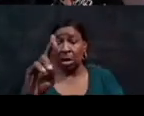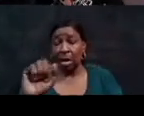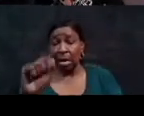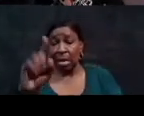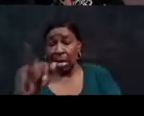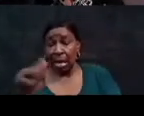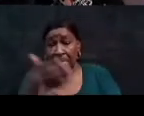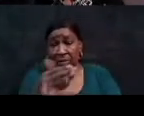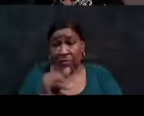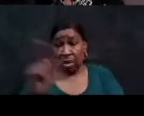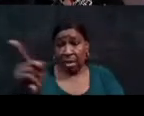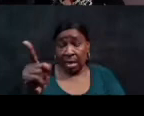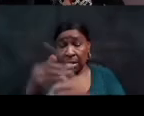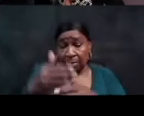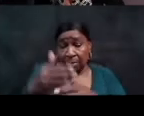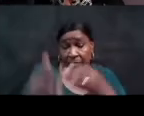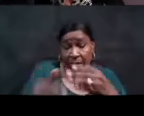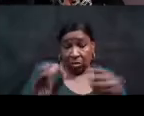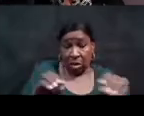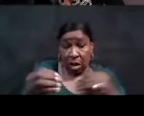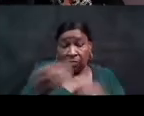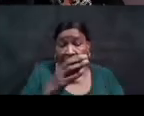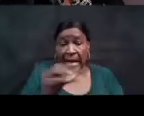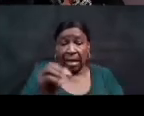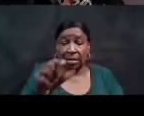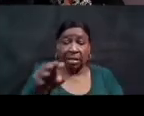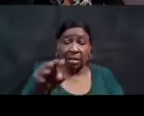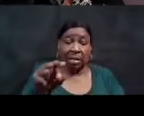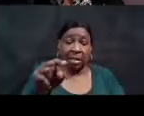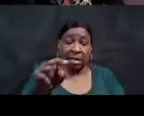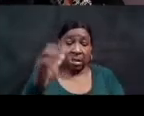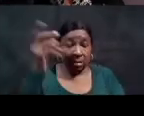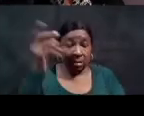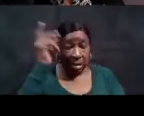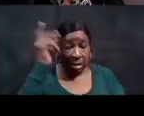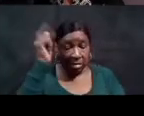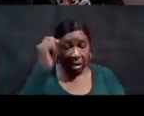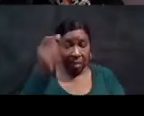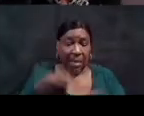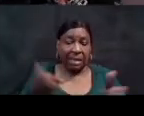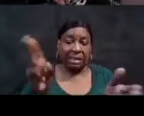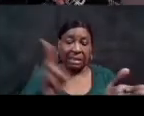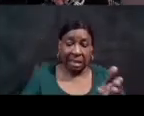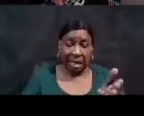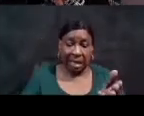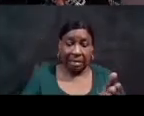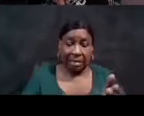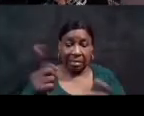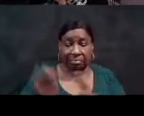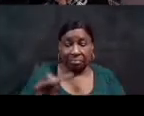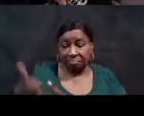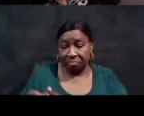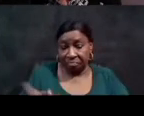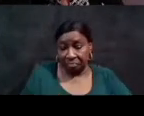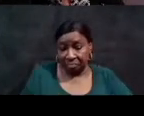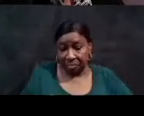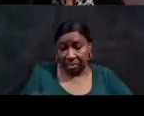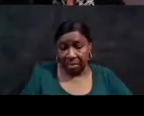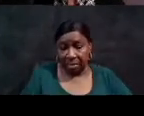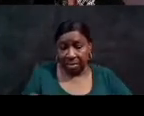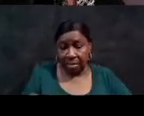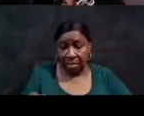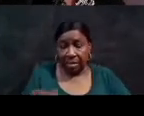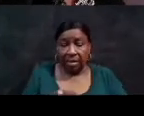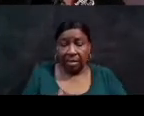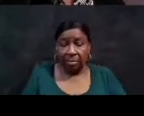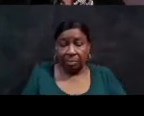office and called it a dumb deal, notoriously hung up on Malcolm Turnbull in a phone call that was later released as a transcript by The